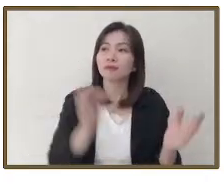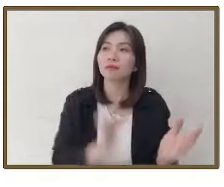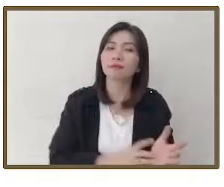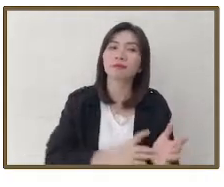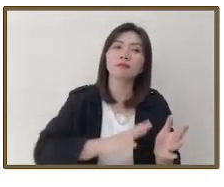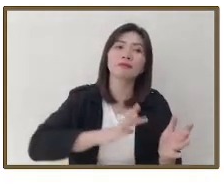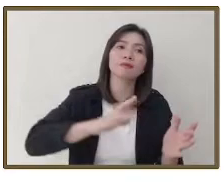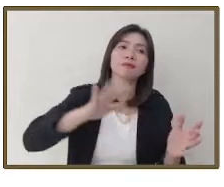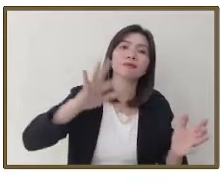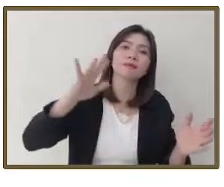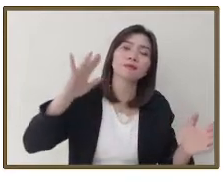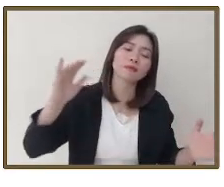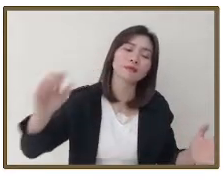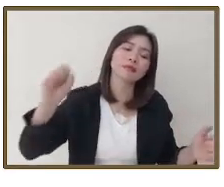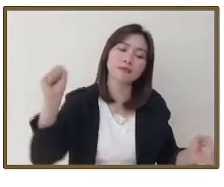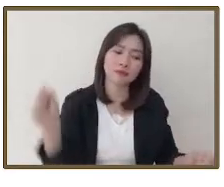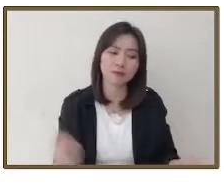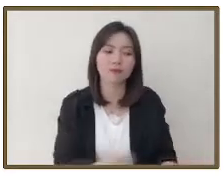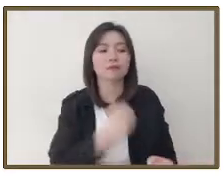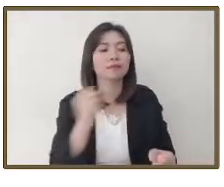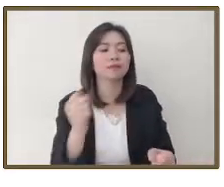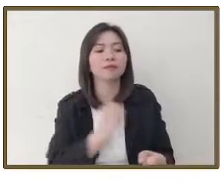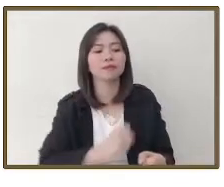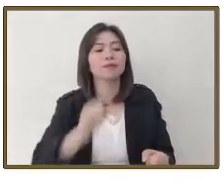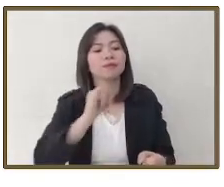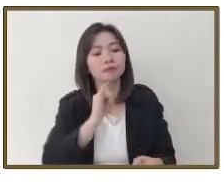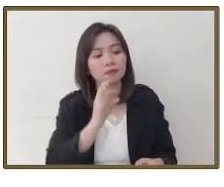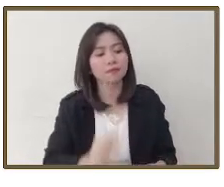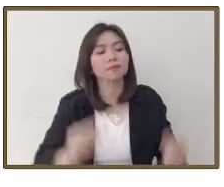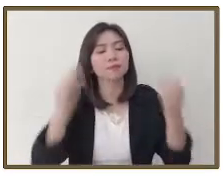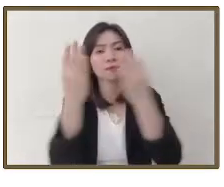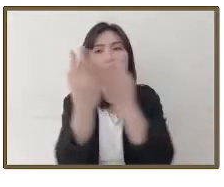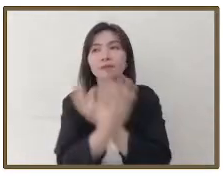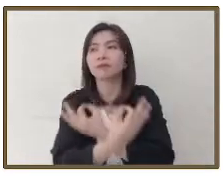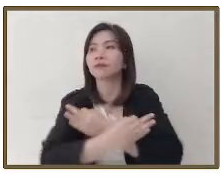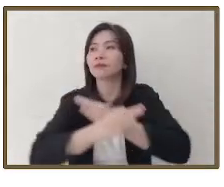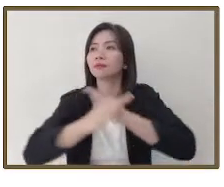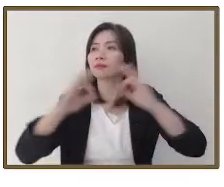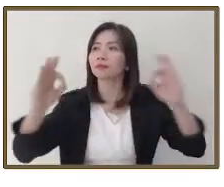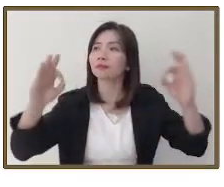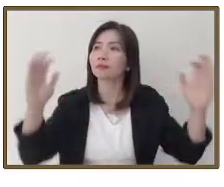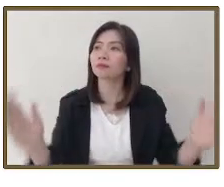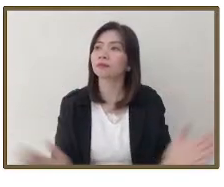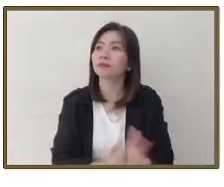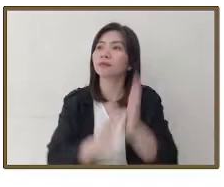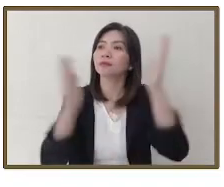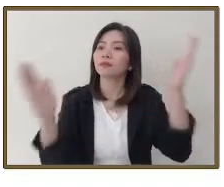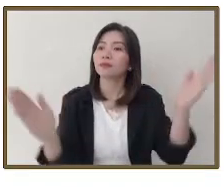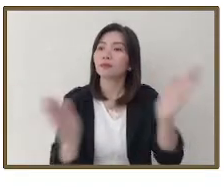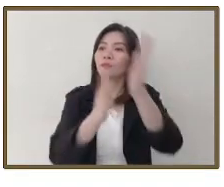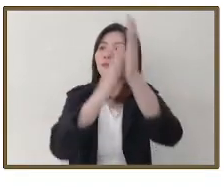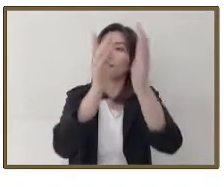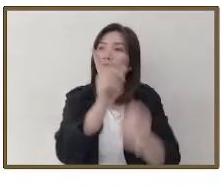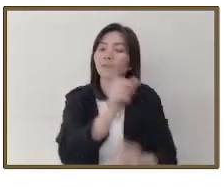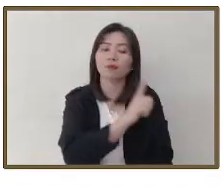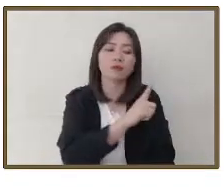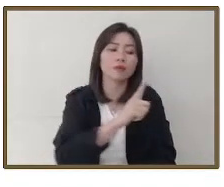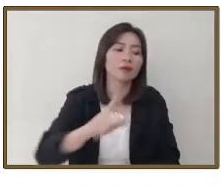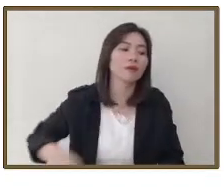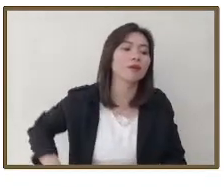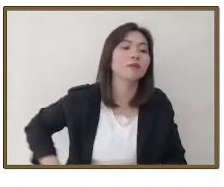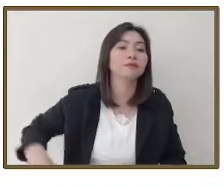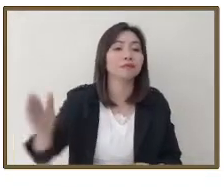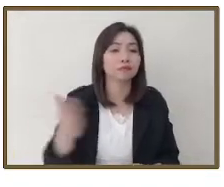a glorious song. I'm free, praise the Lord,